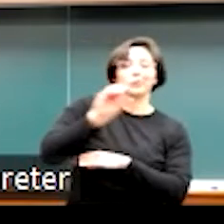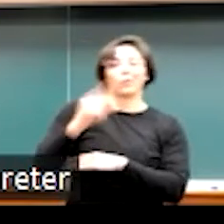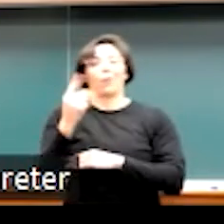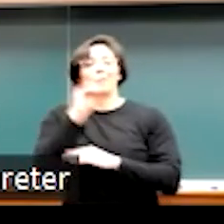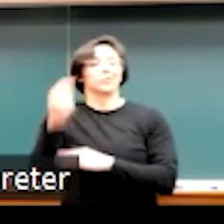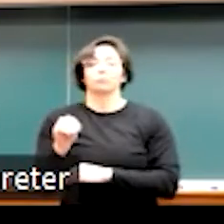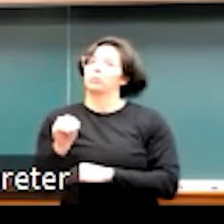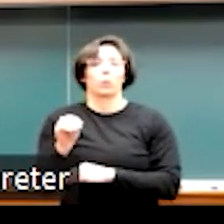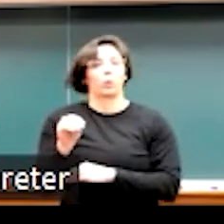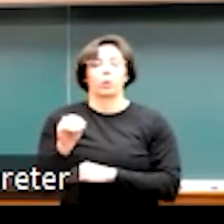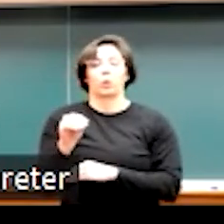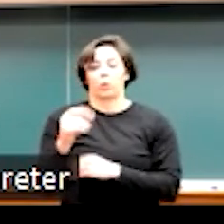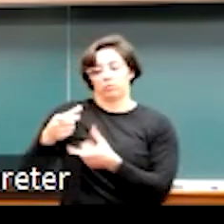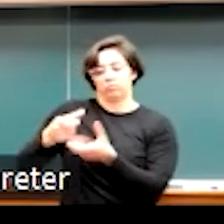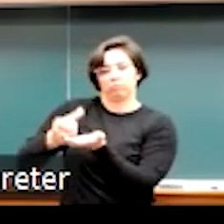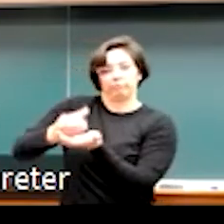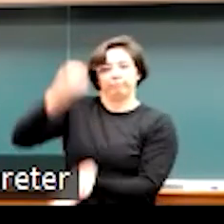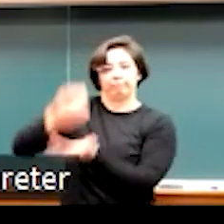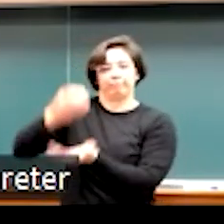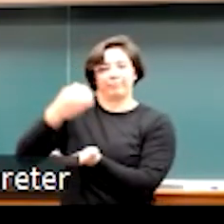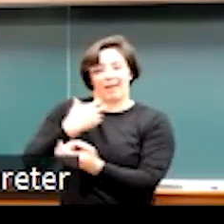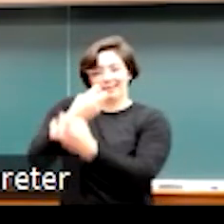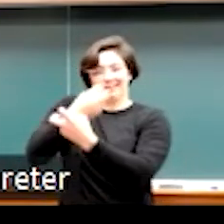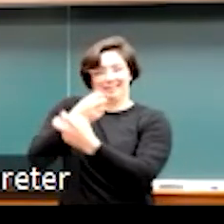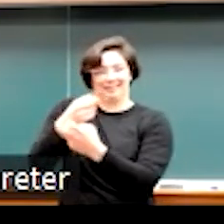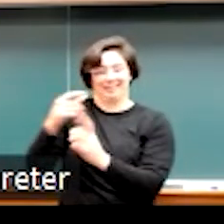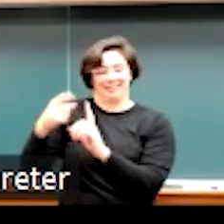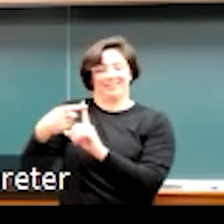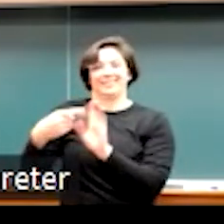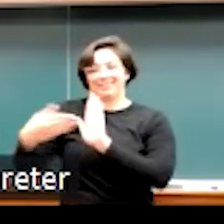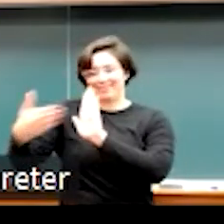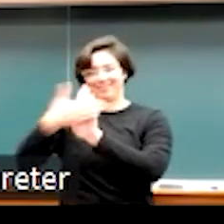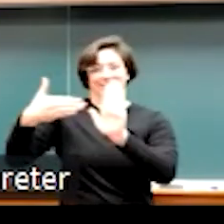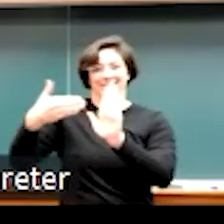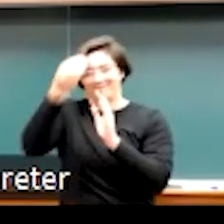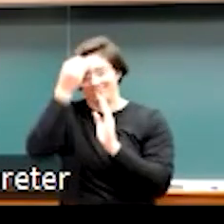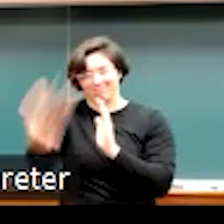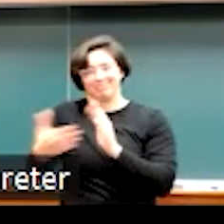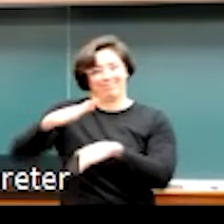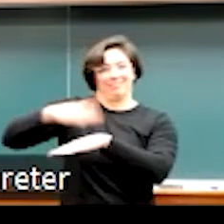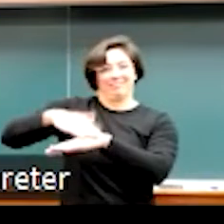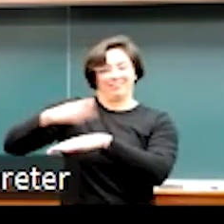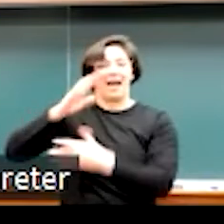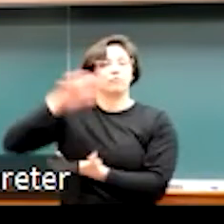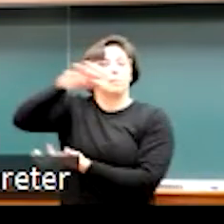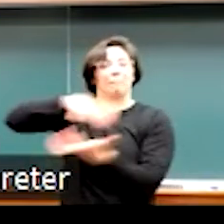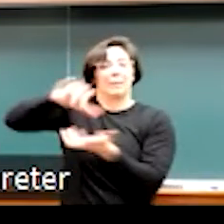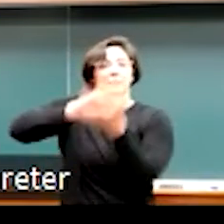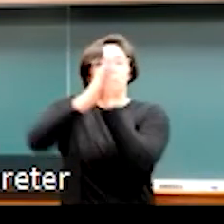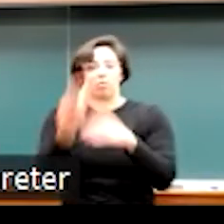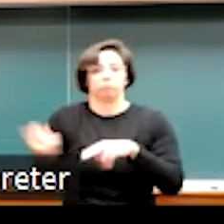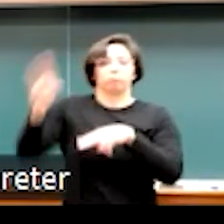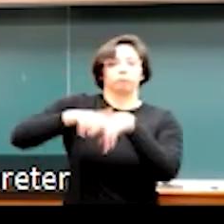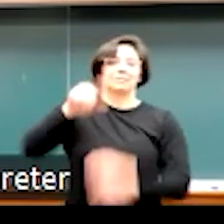0.001%. This stuff comes in a bottle with skull and crossbones on it that you have to then mix in order to produce what we get up to